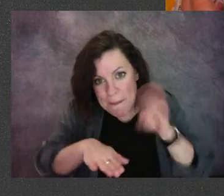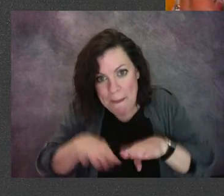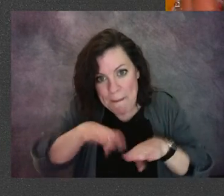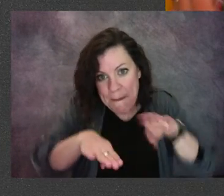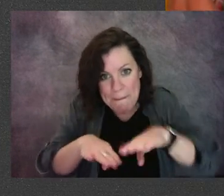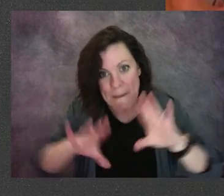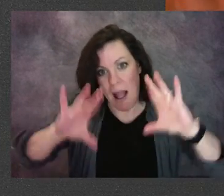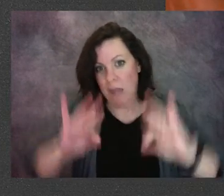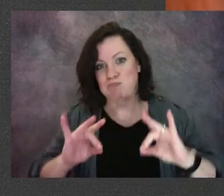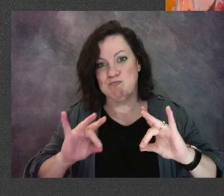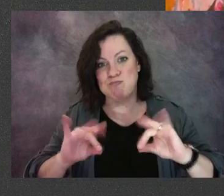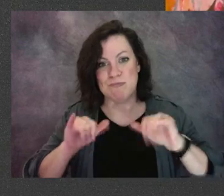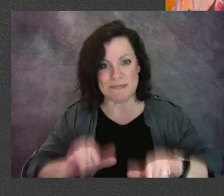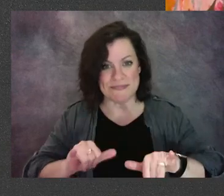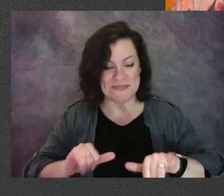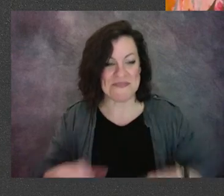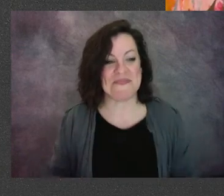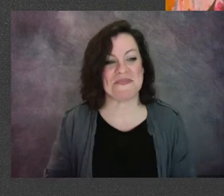your items down.